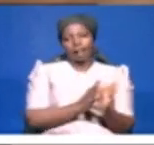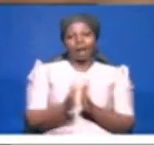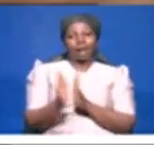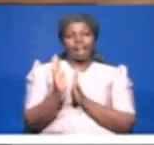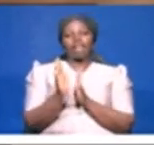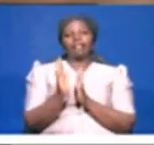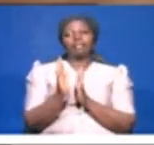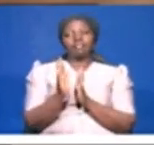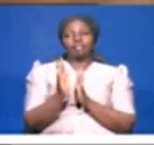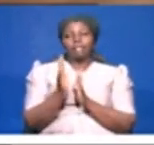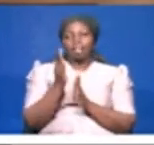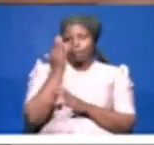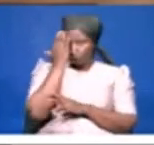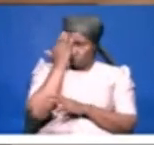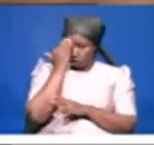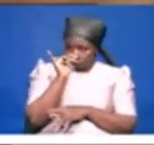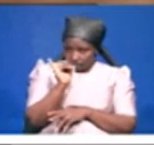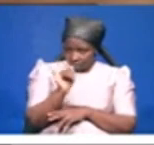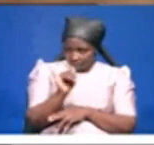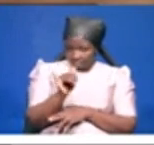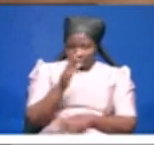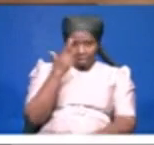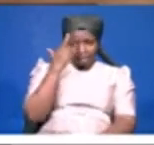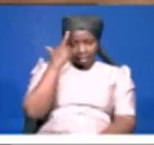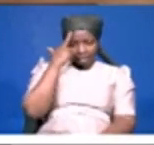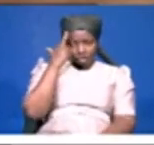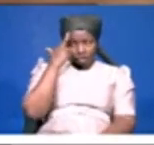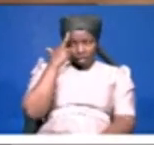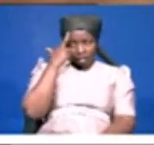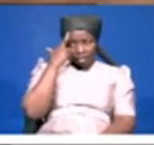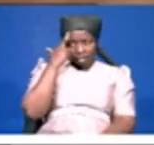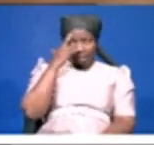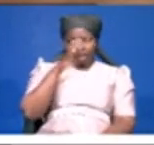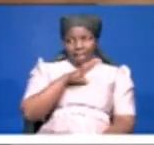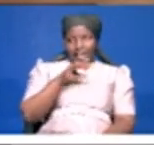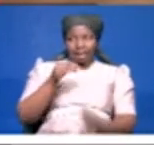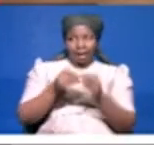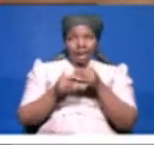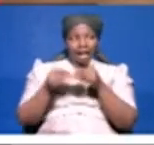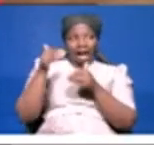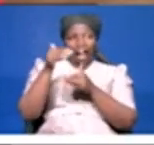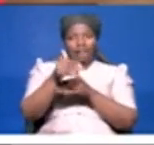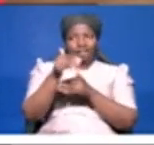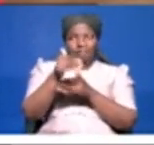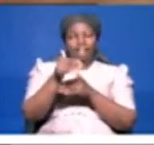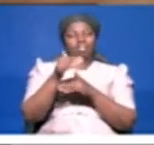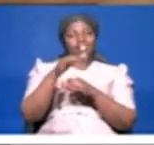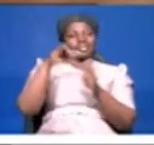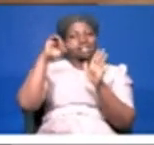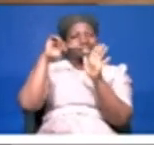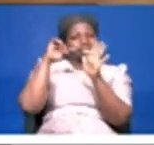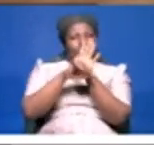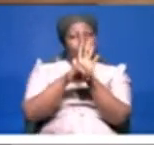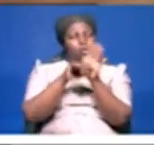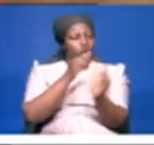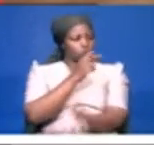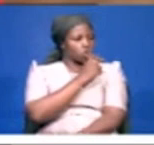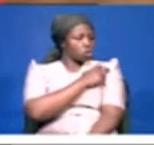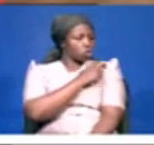And it's because of that reason, and after extensive consultation with our